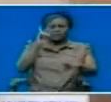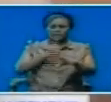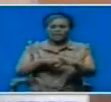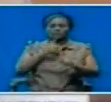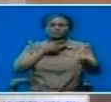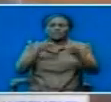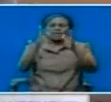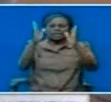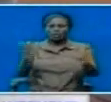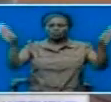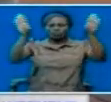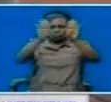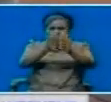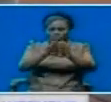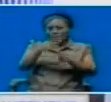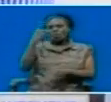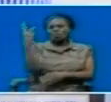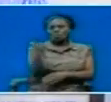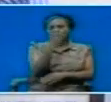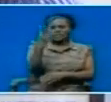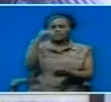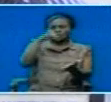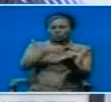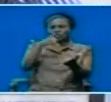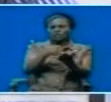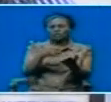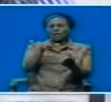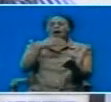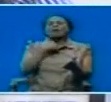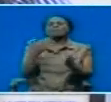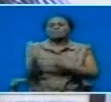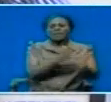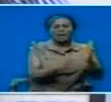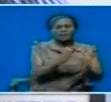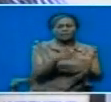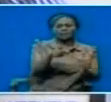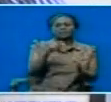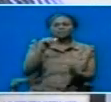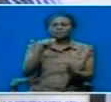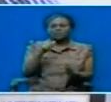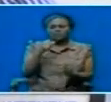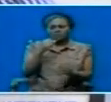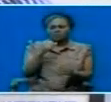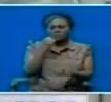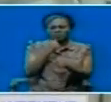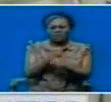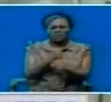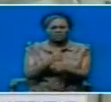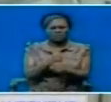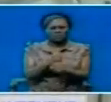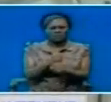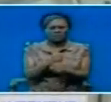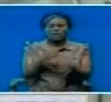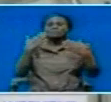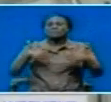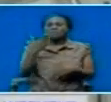of immigration closed down the office on Wednesday, it inconvenienced those planning to take part in this year's pilgrimage to Mecca. Wale watu